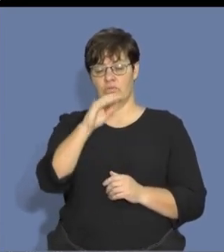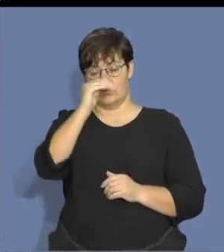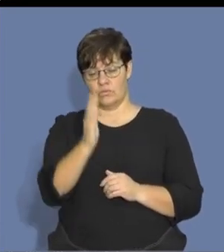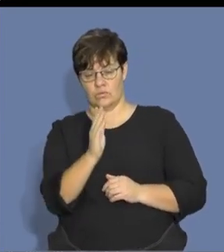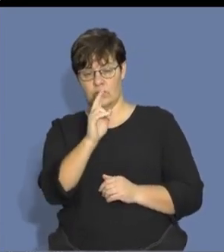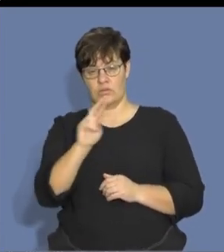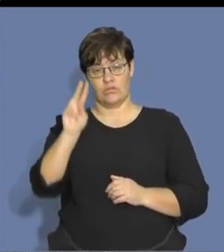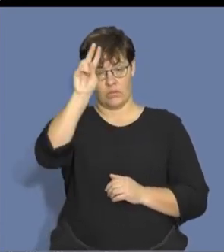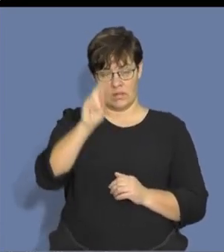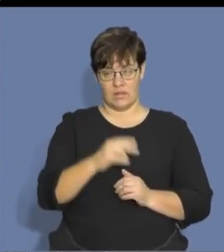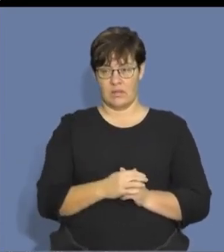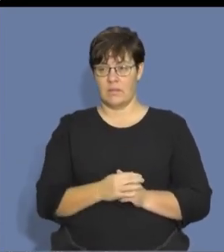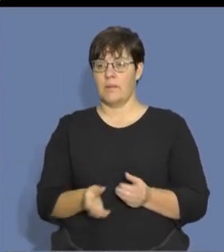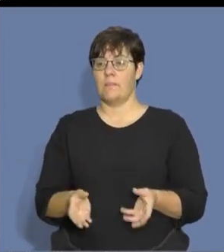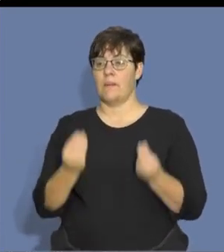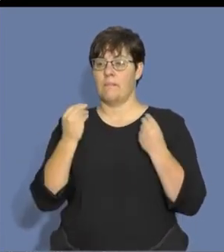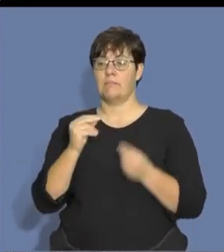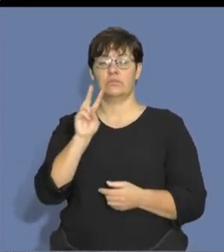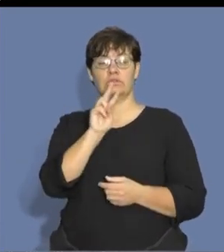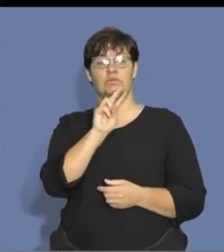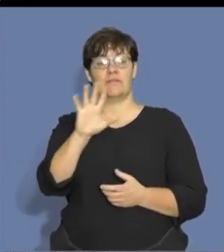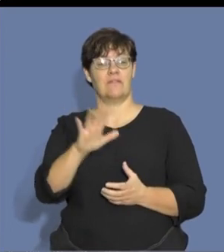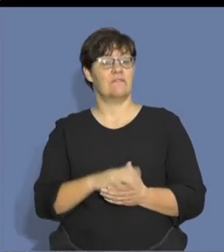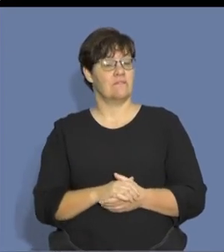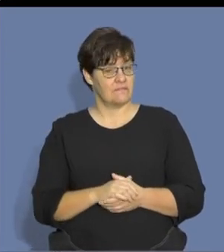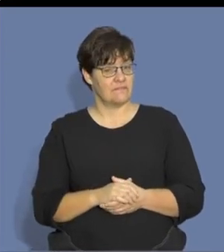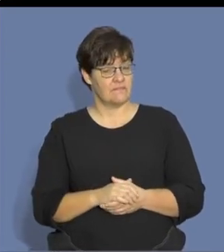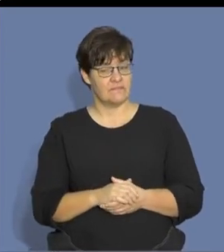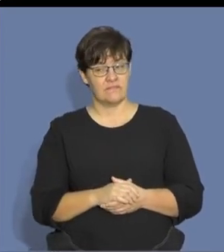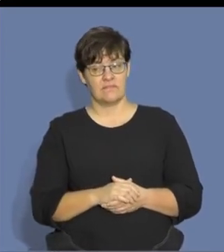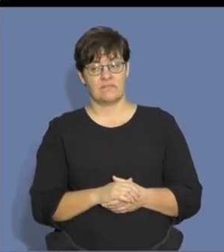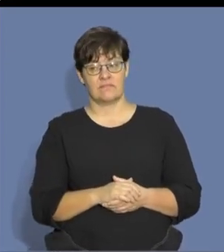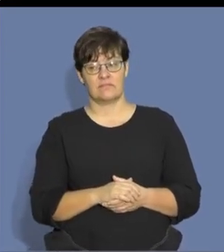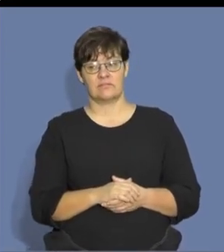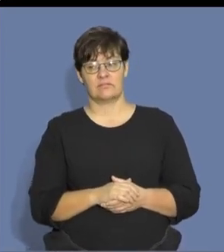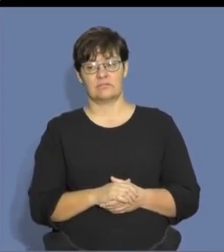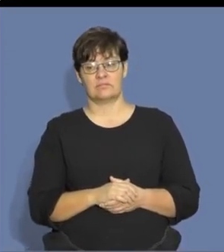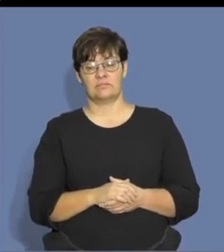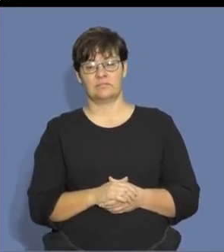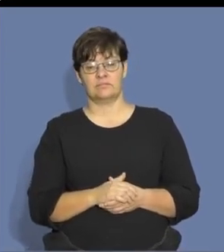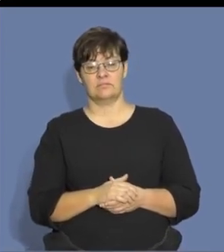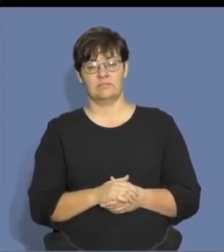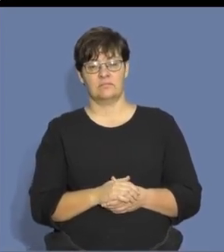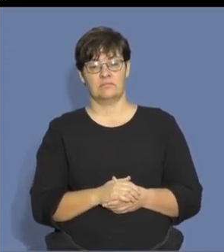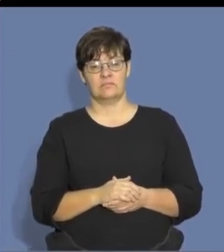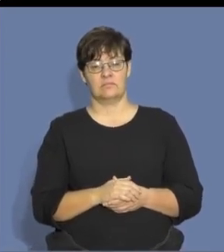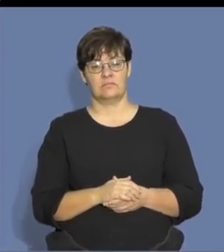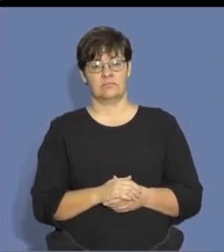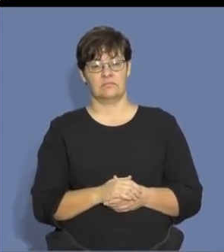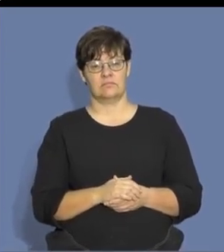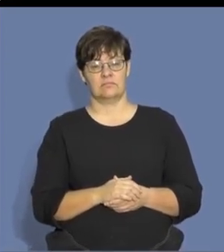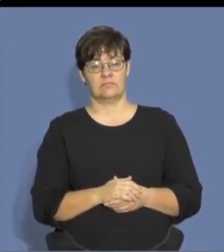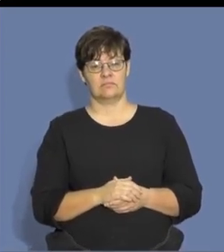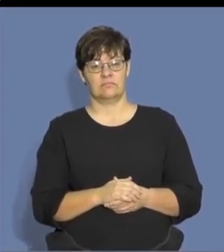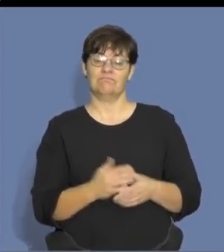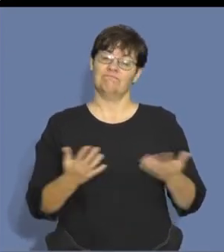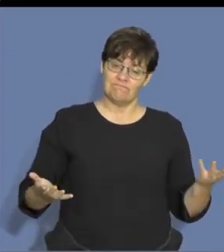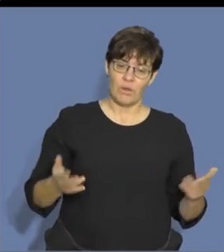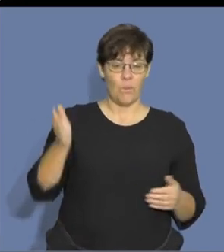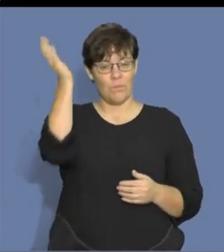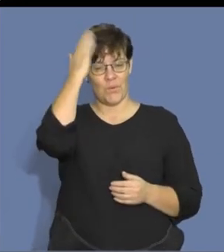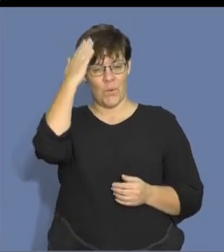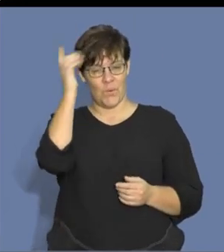brackets squared. And what do I get? I get that this is indeed equal to 25. And so what do I